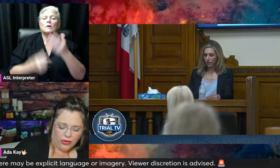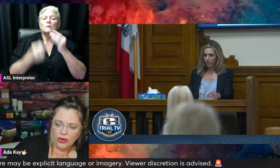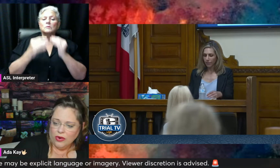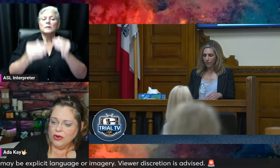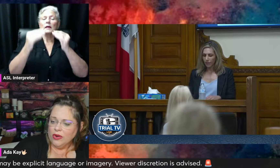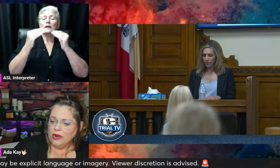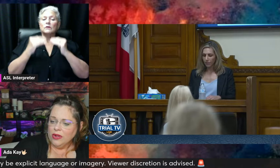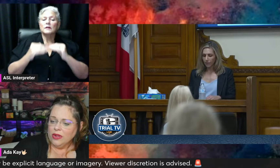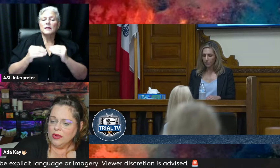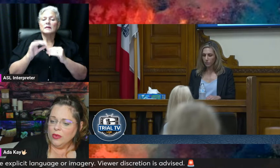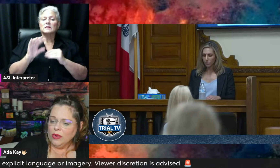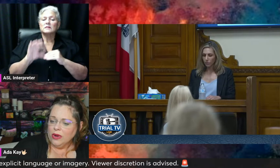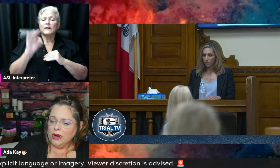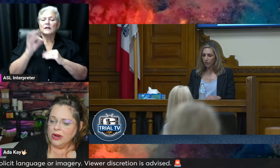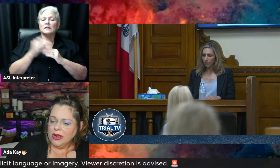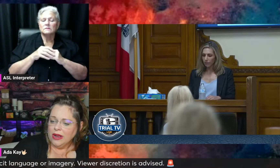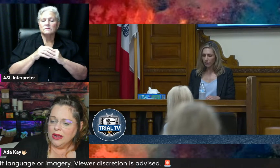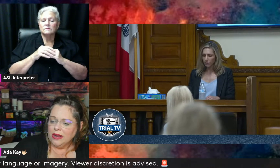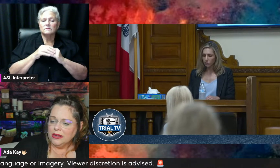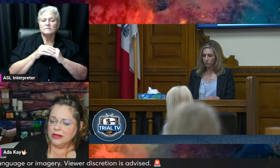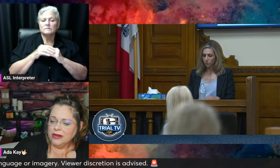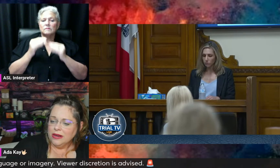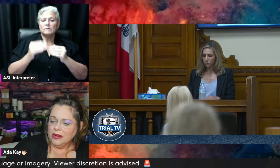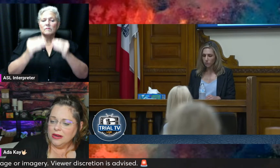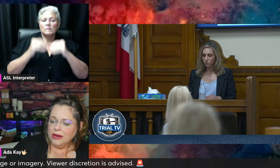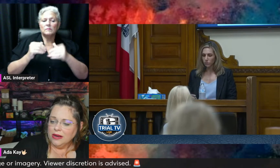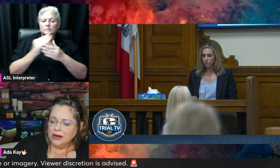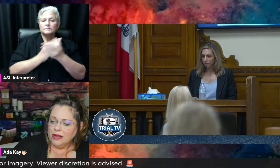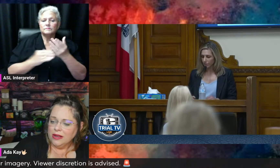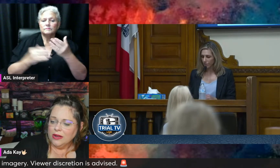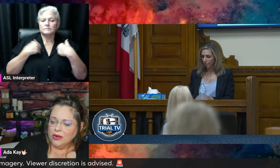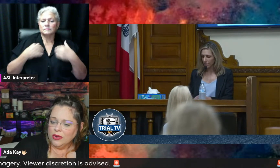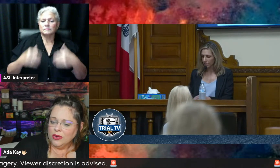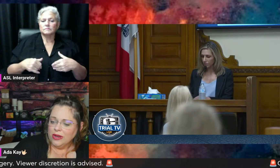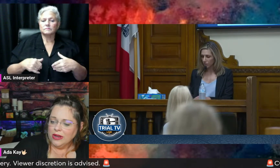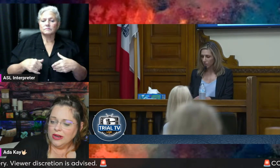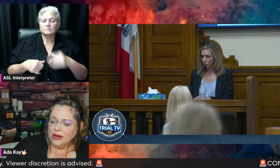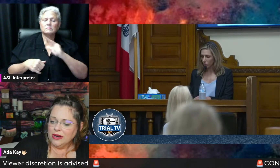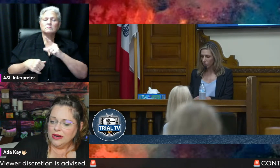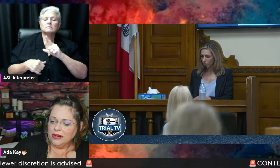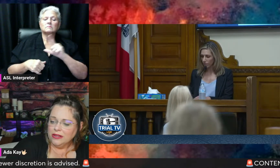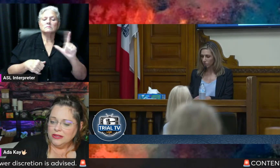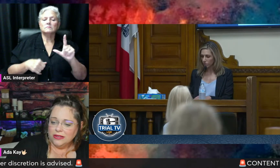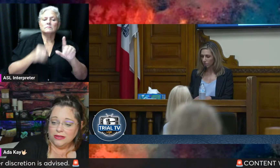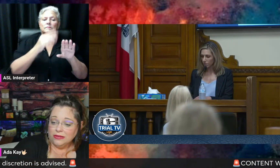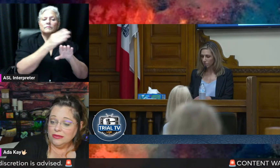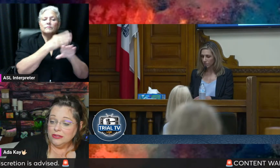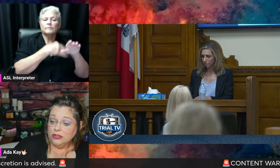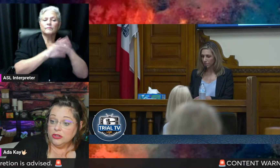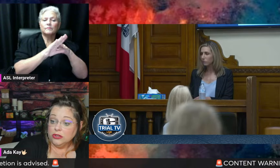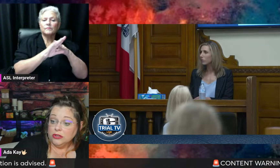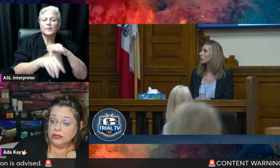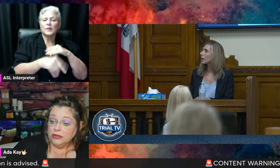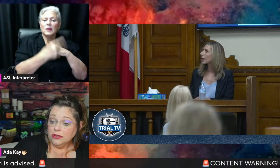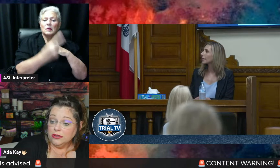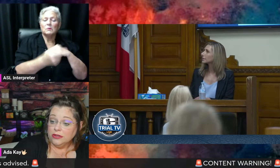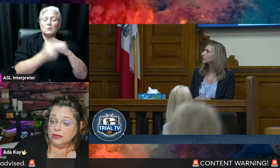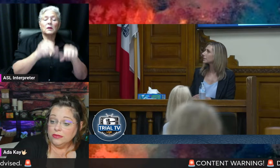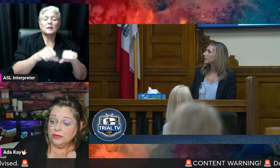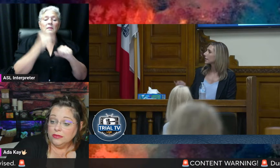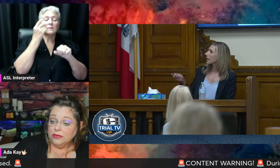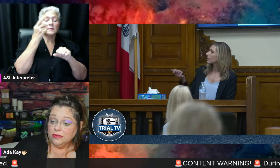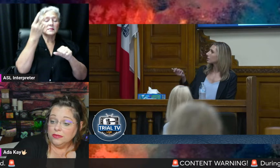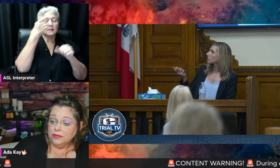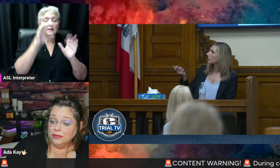finding? And then the next part of the body that had sharp force injury was the left hand. One of the injuries can be seen in photo